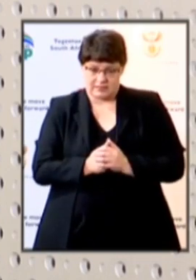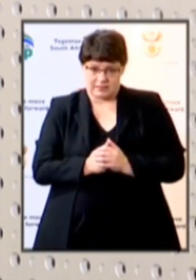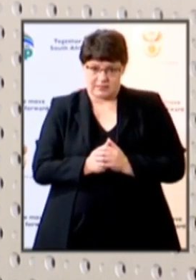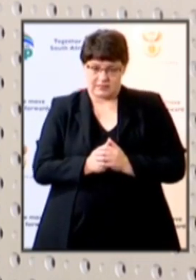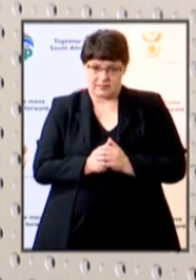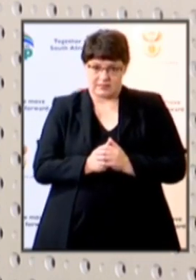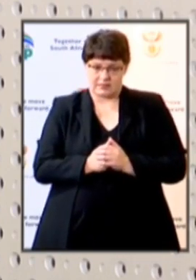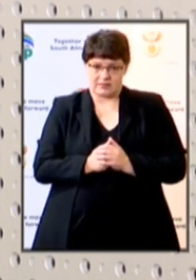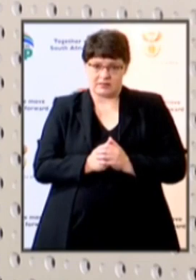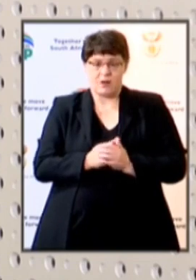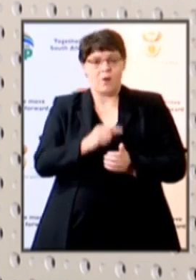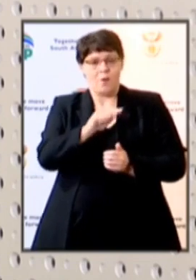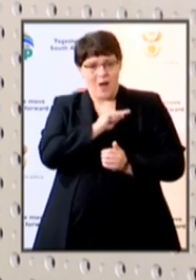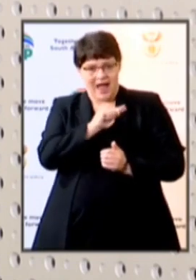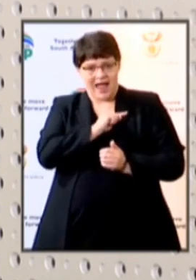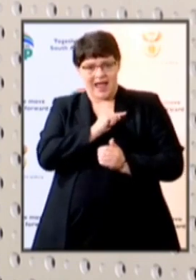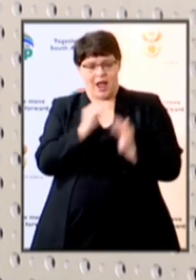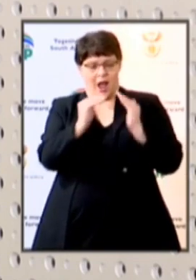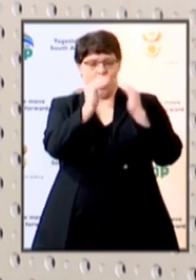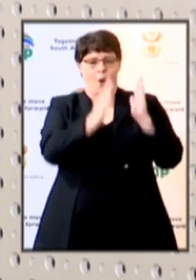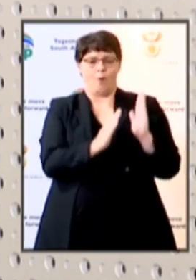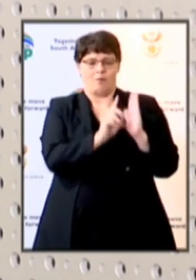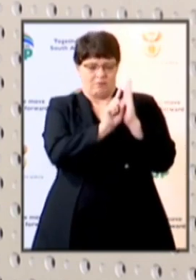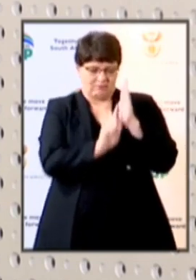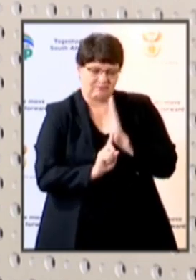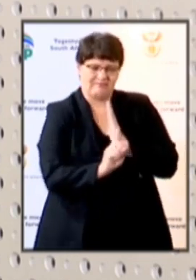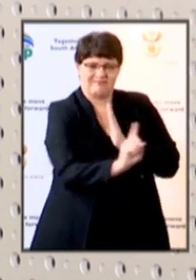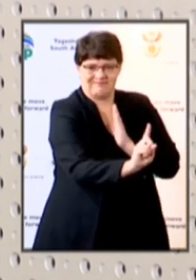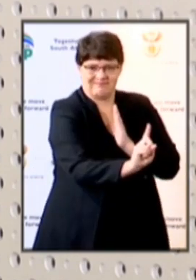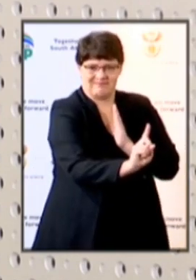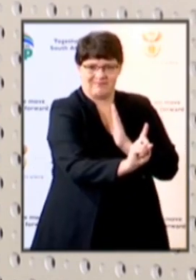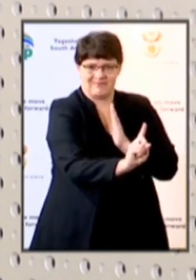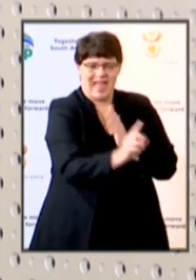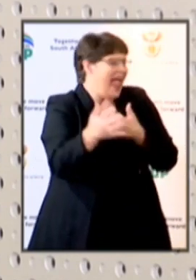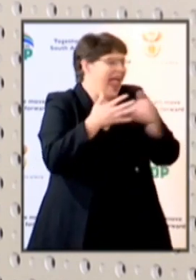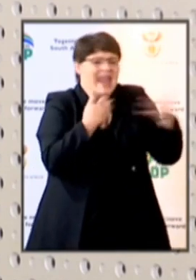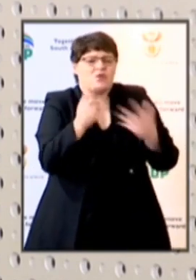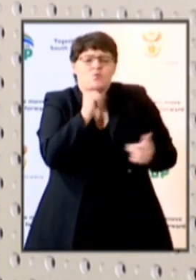cloth mask as you step out of your home, going anywhere.